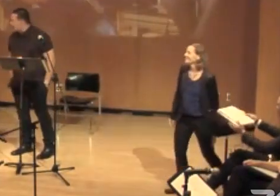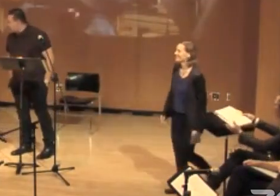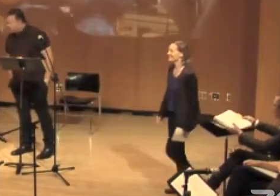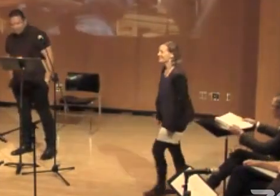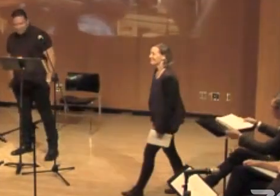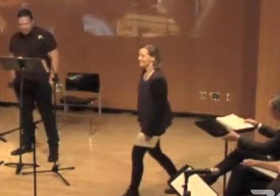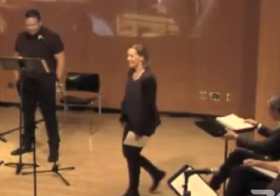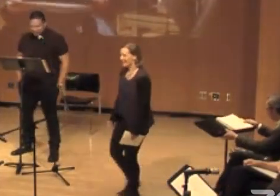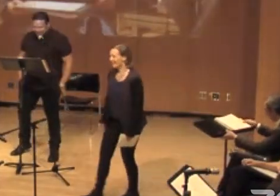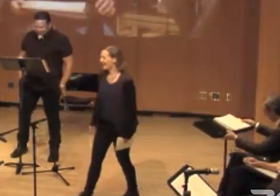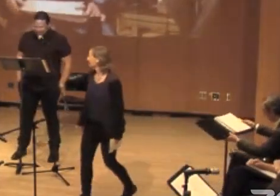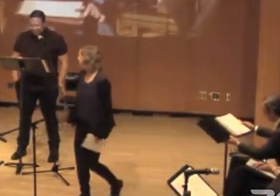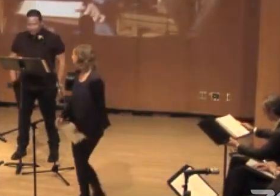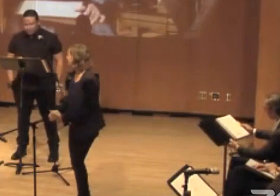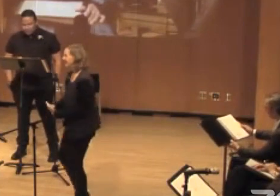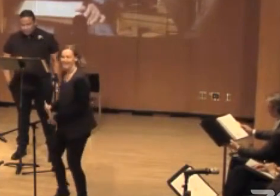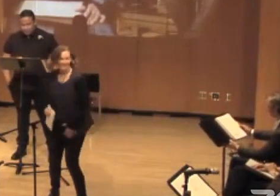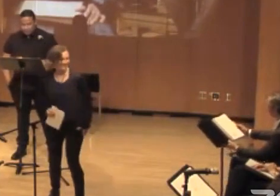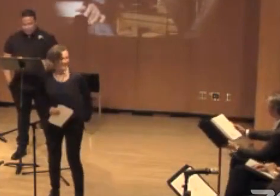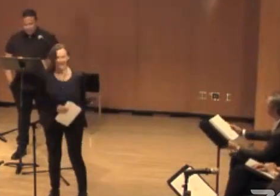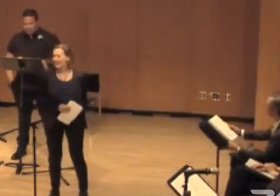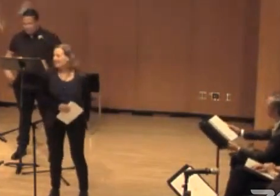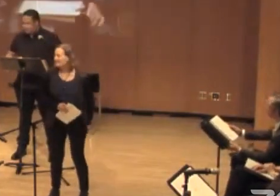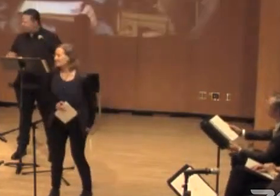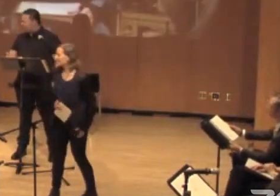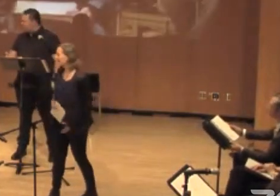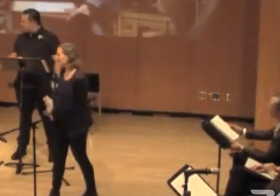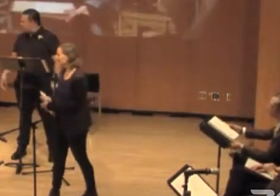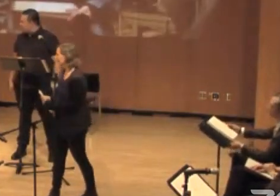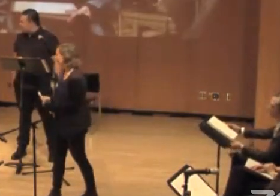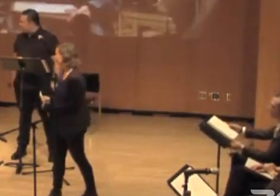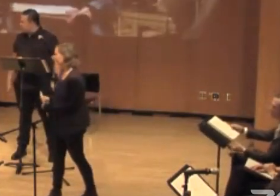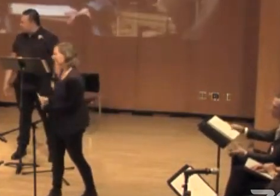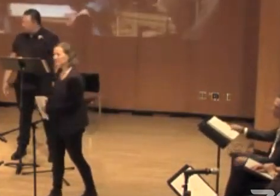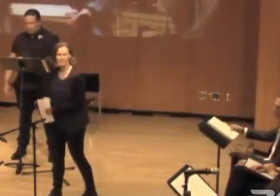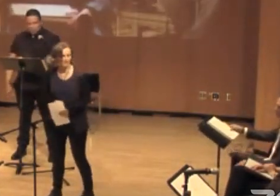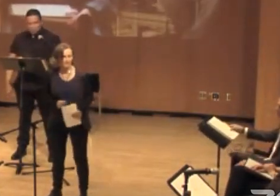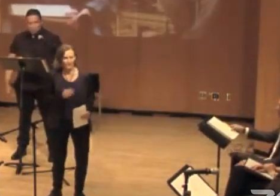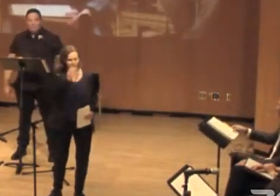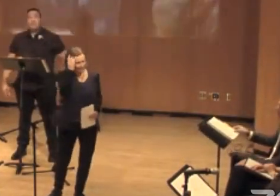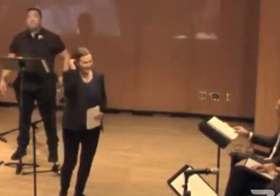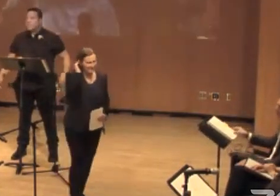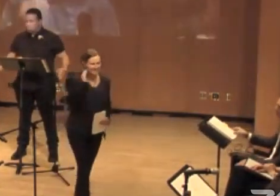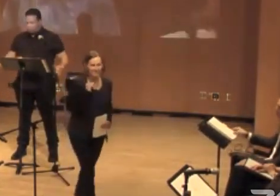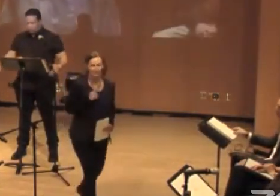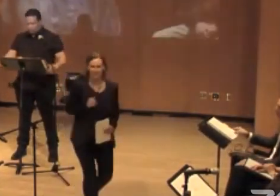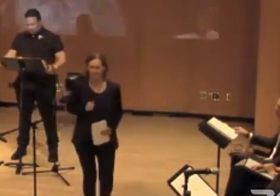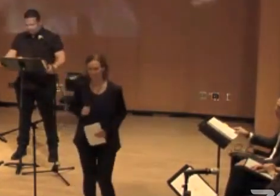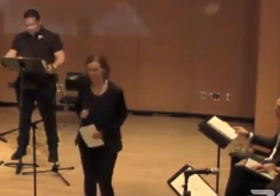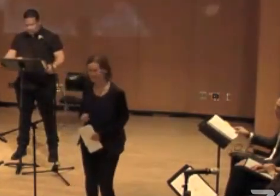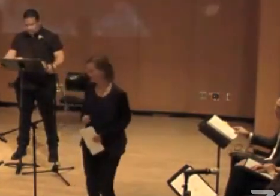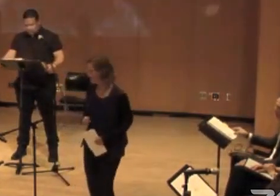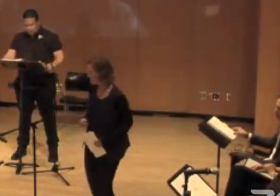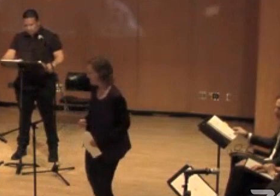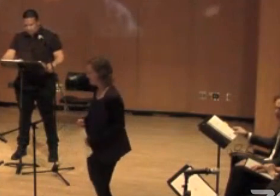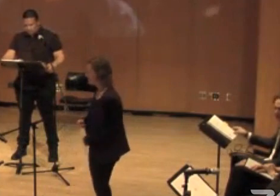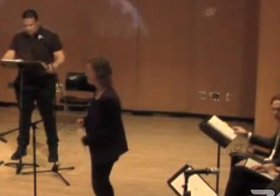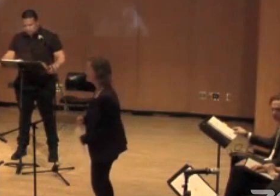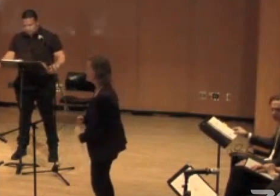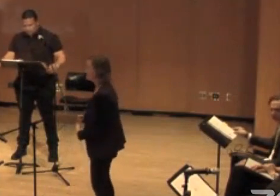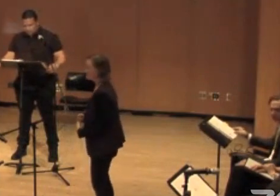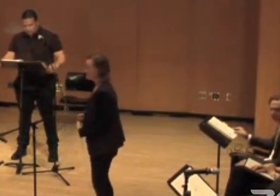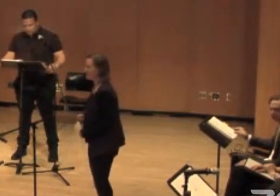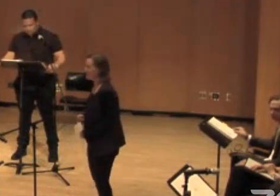said do can't really see can you see you